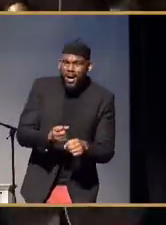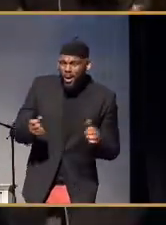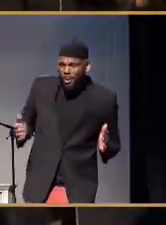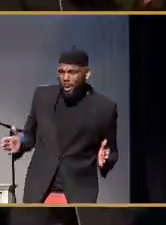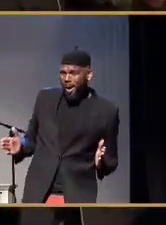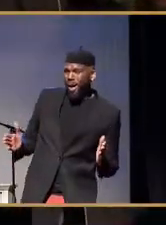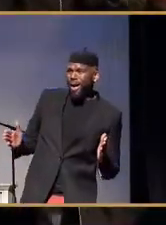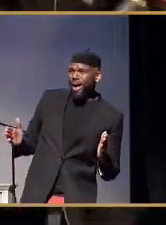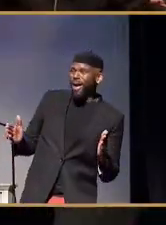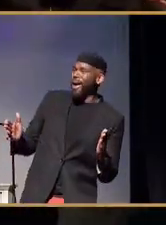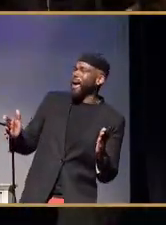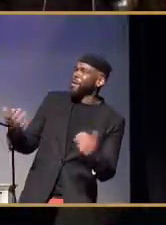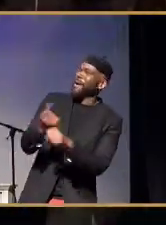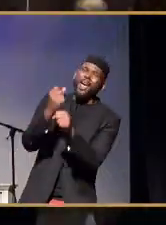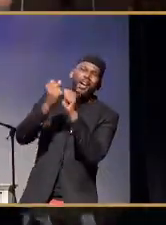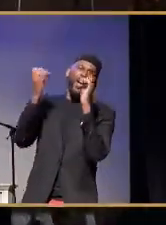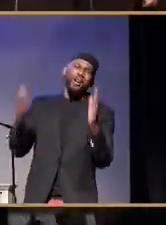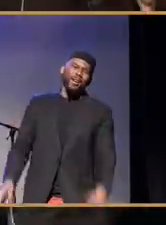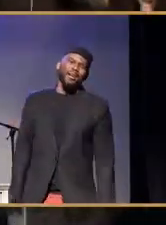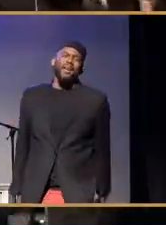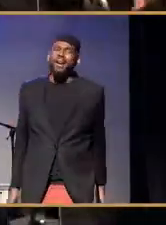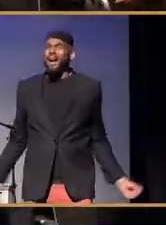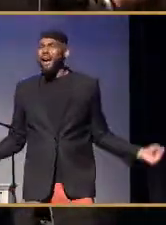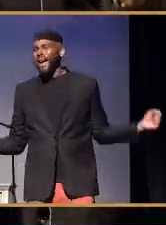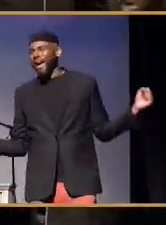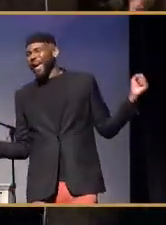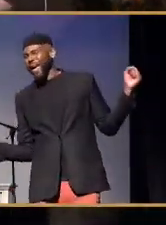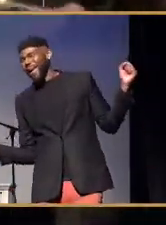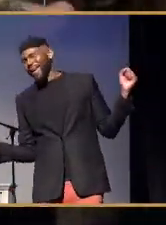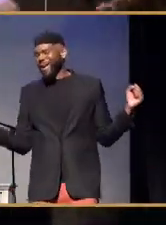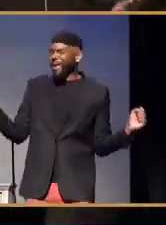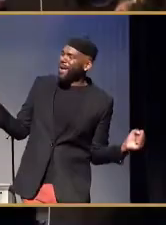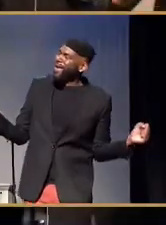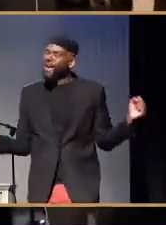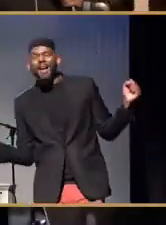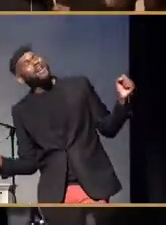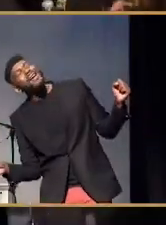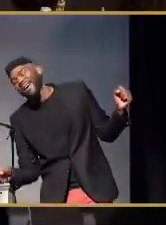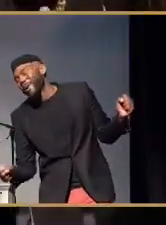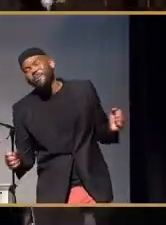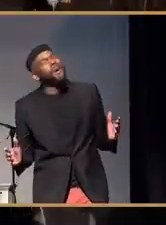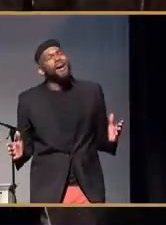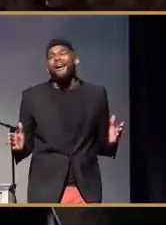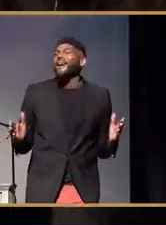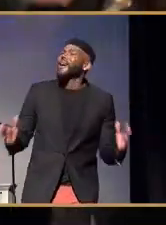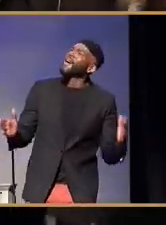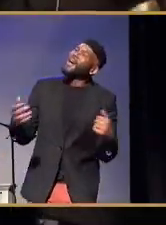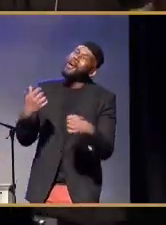Yeah.